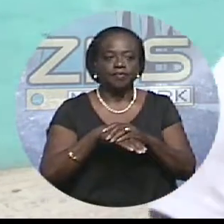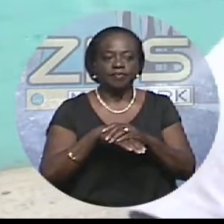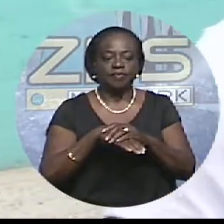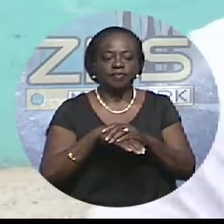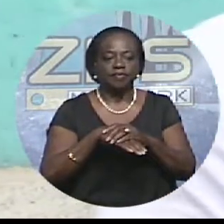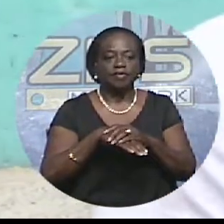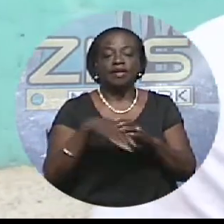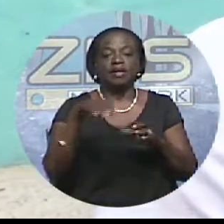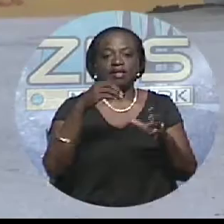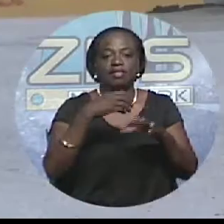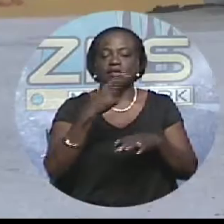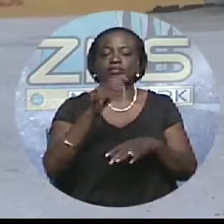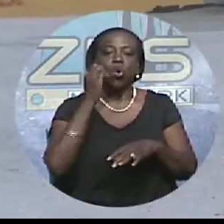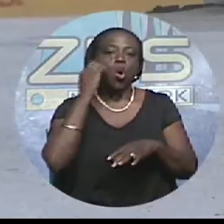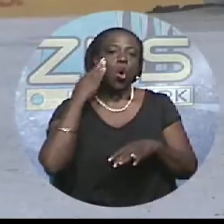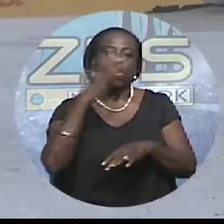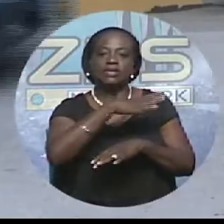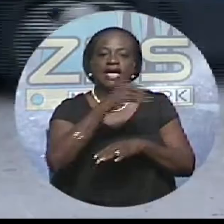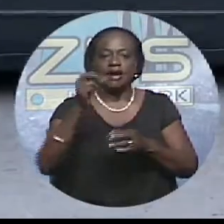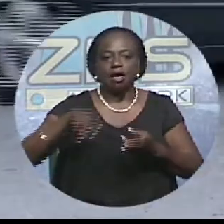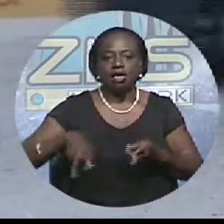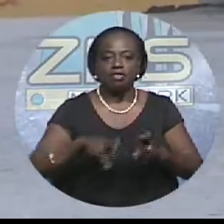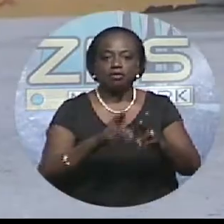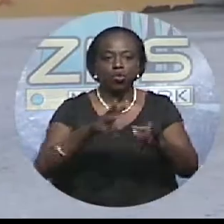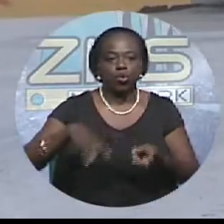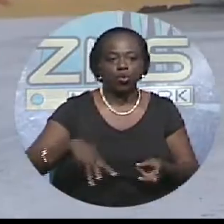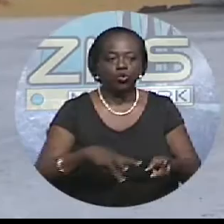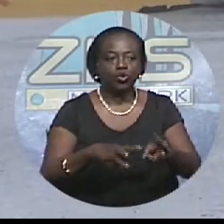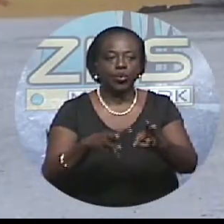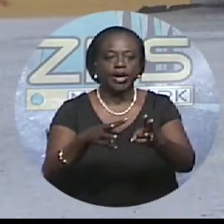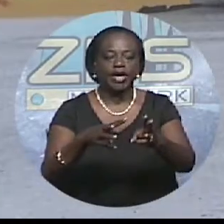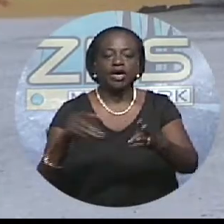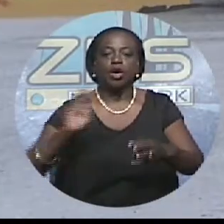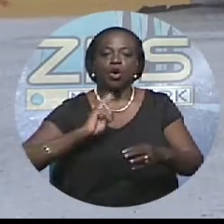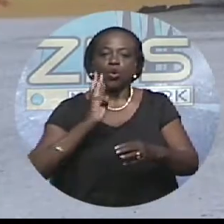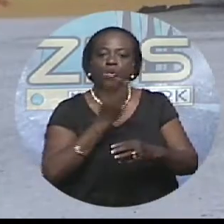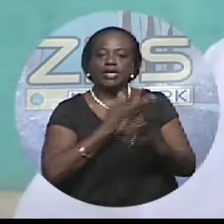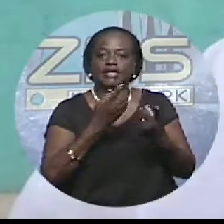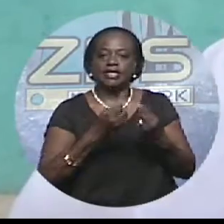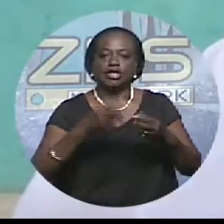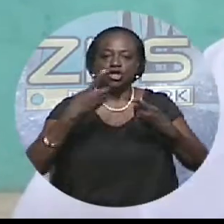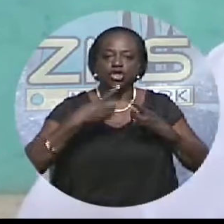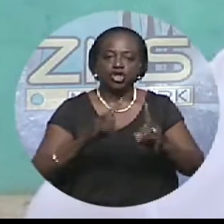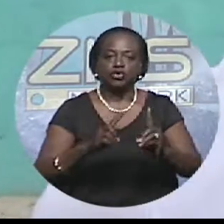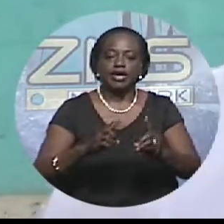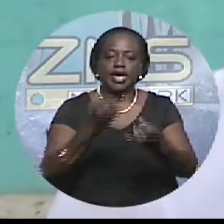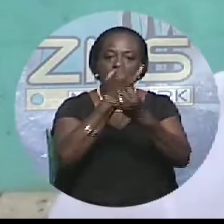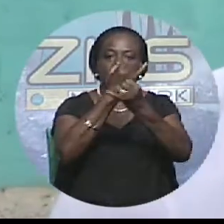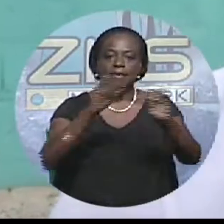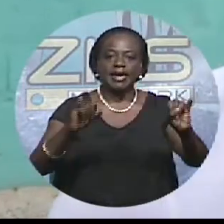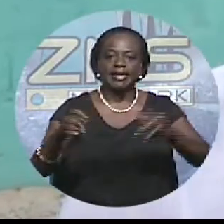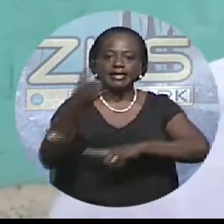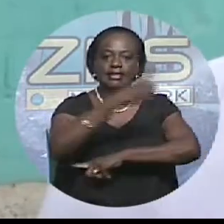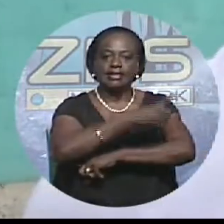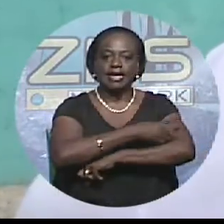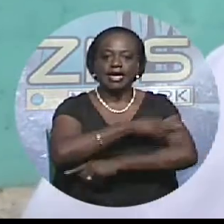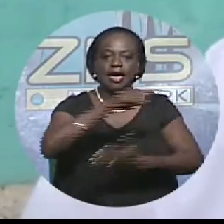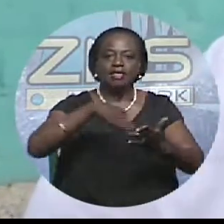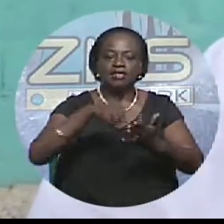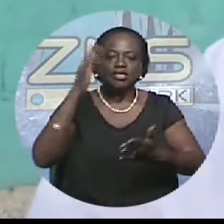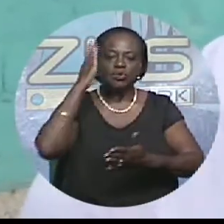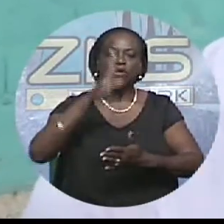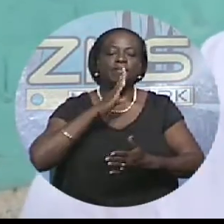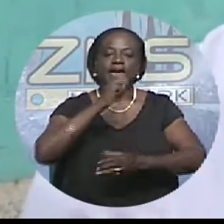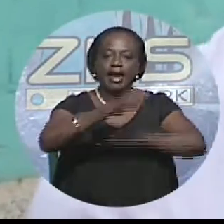front of homes and the roadway. And we're happy to launch it during Independence Day, and it's going to be an ongoing thing, annual thing, as well as throughout